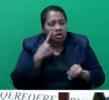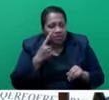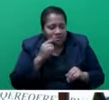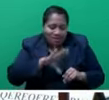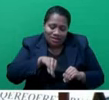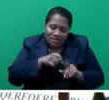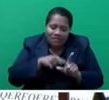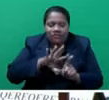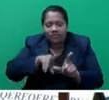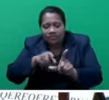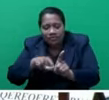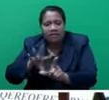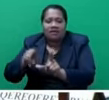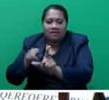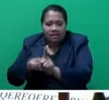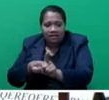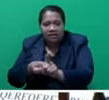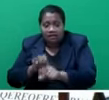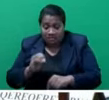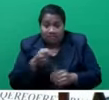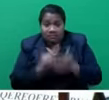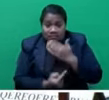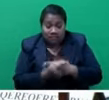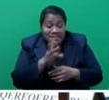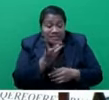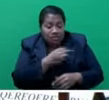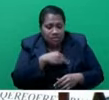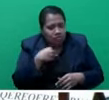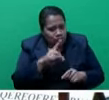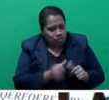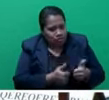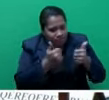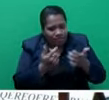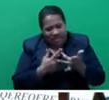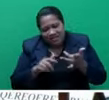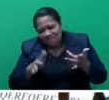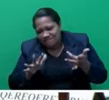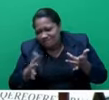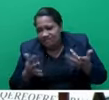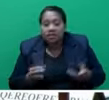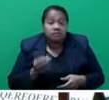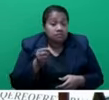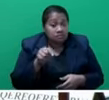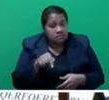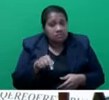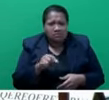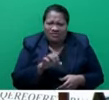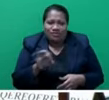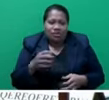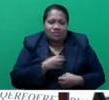out. And some ministries do better than the others. So, it's not